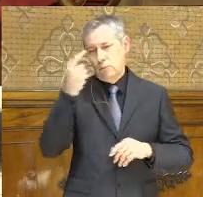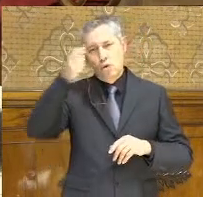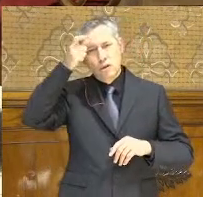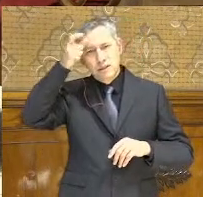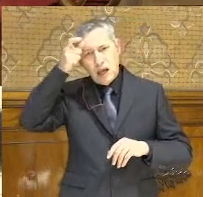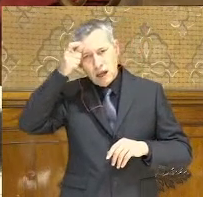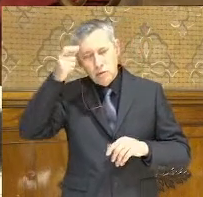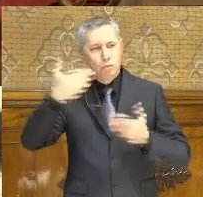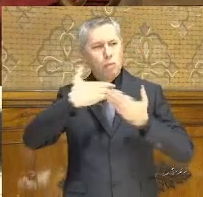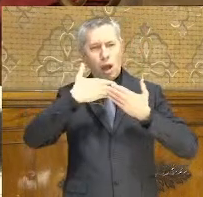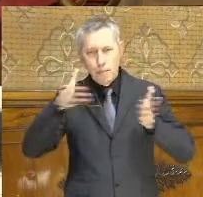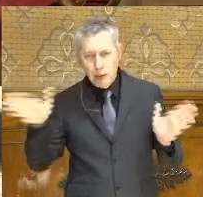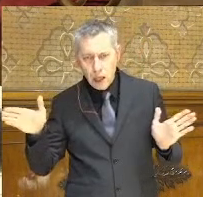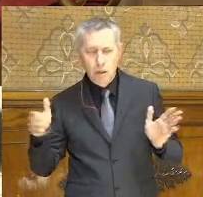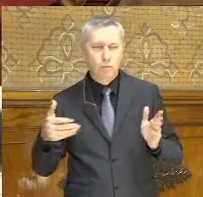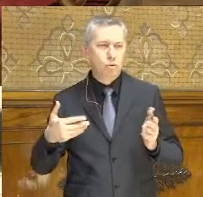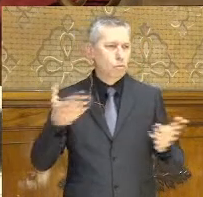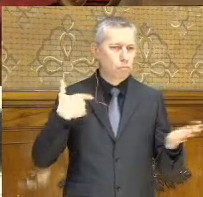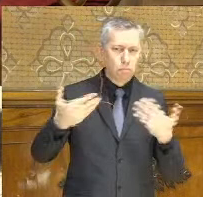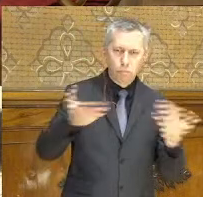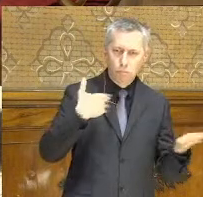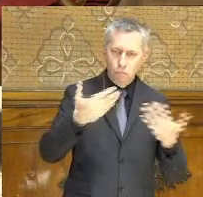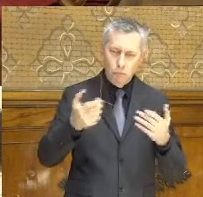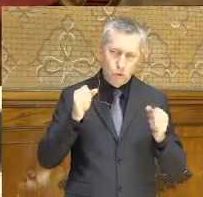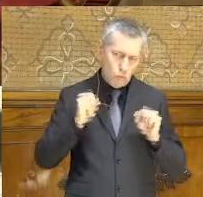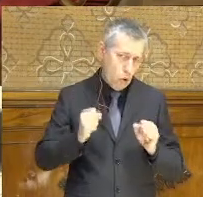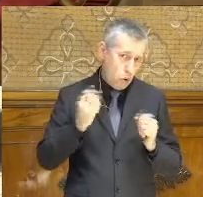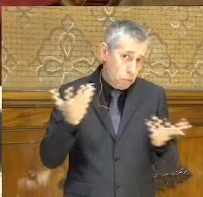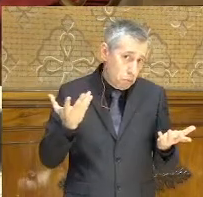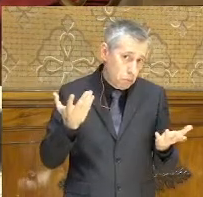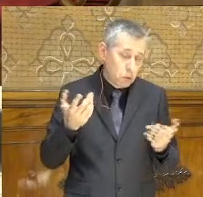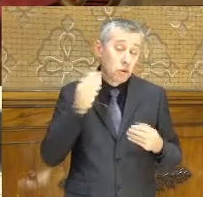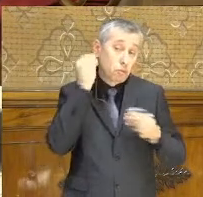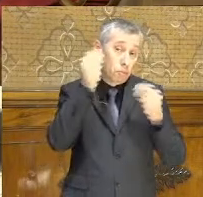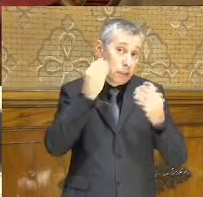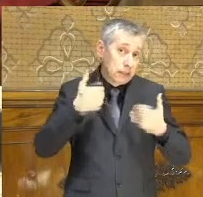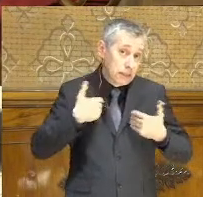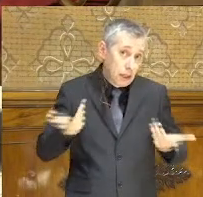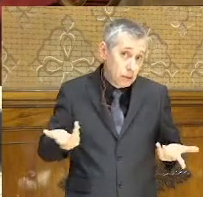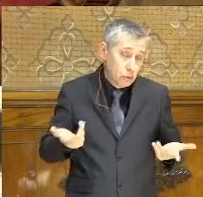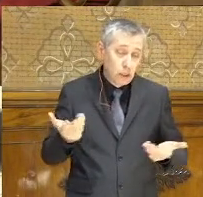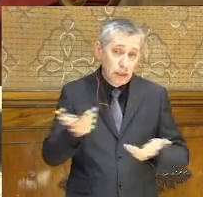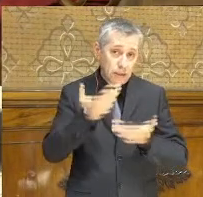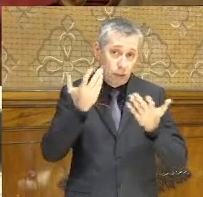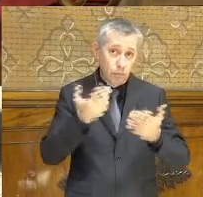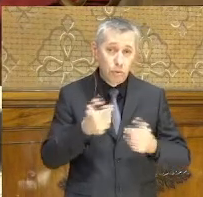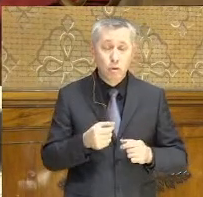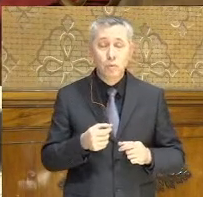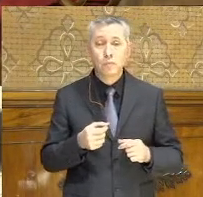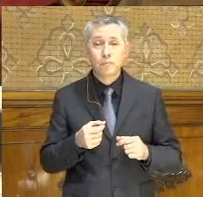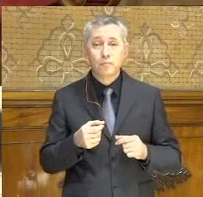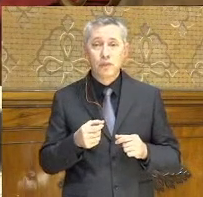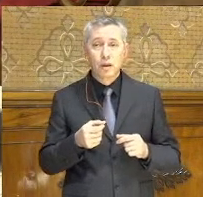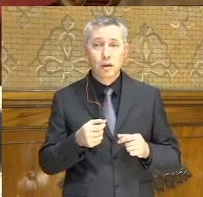I was thinking of Derrida, as I say, on hospitality. And the fact that you're not,